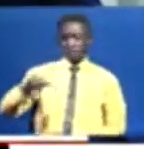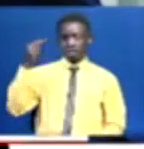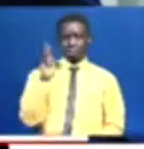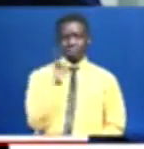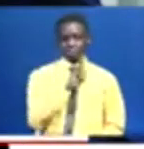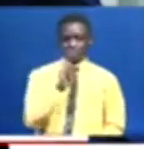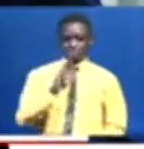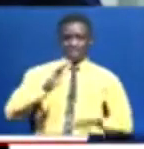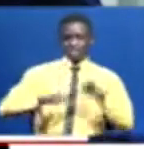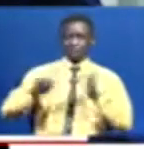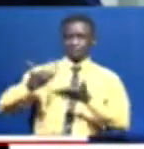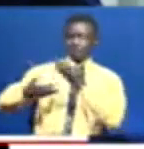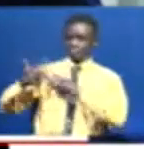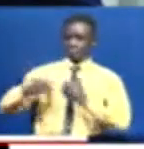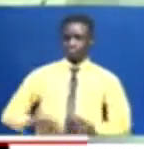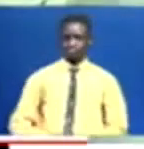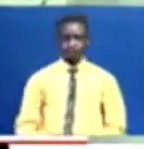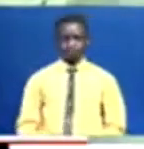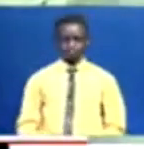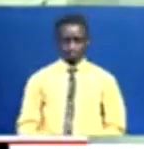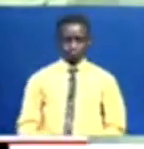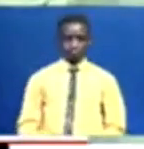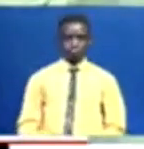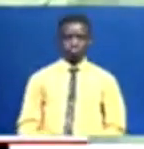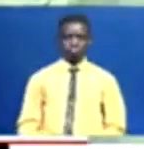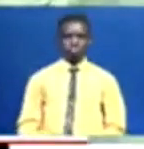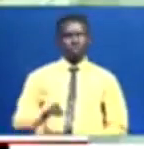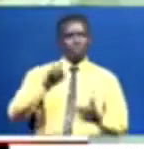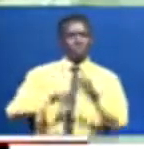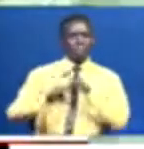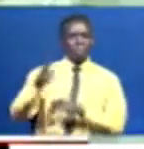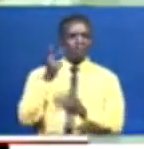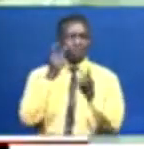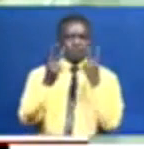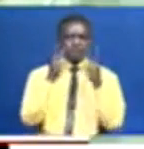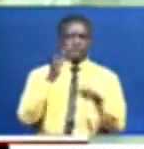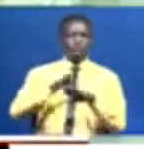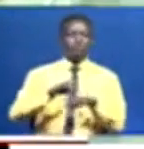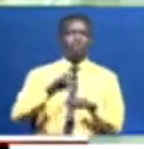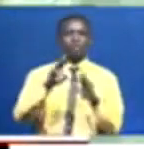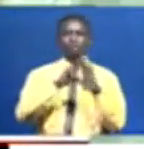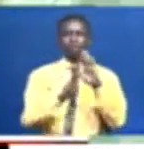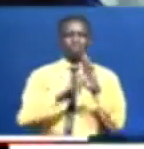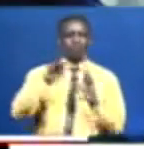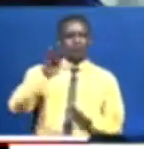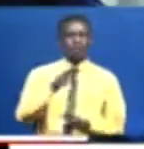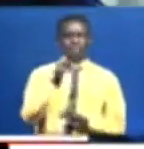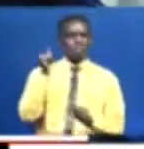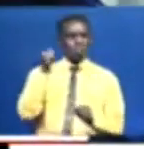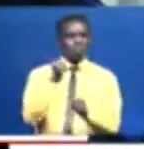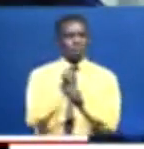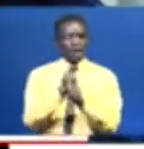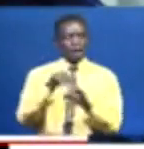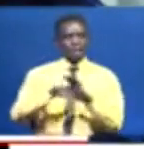attacks, risks from cyber security. What is your view on the regulatory framework in as far as securing data? I